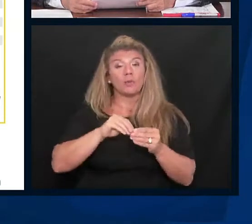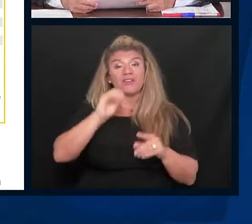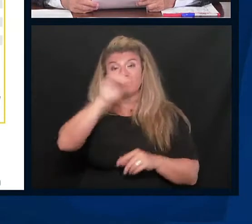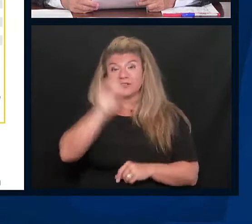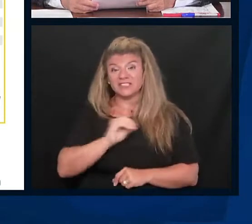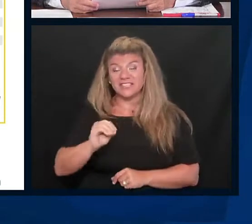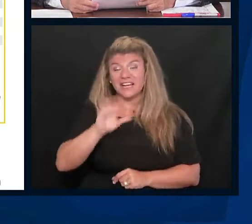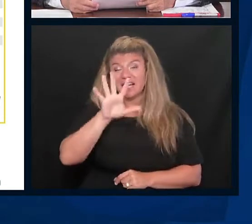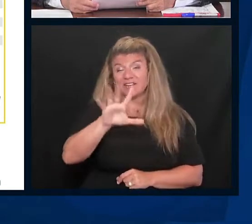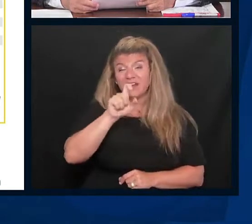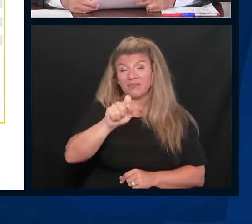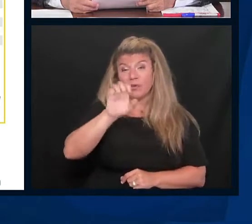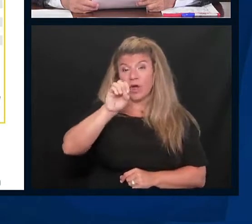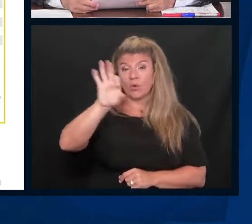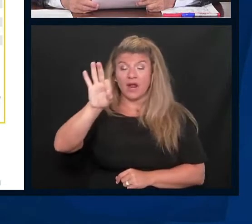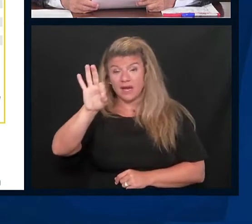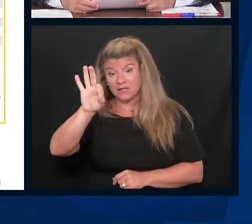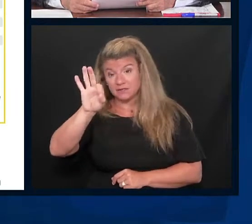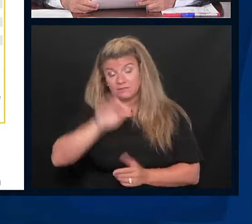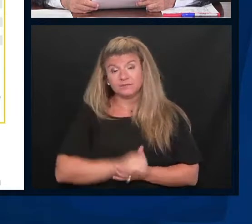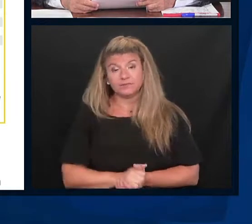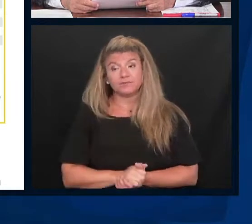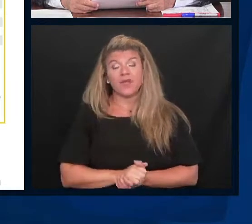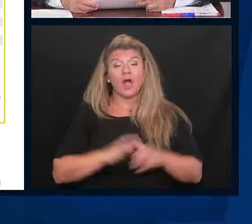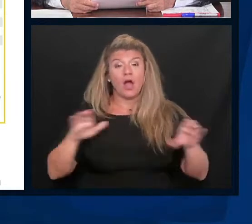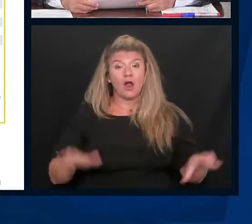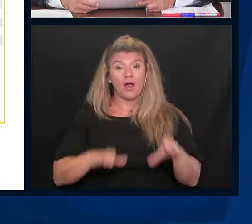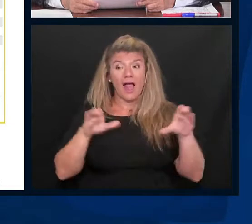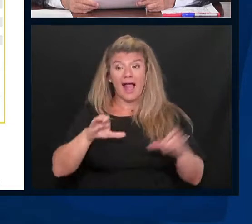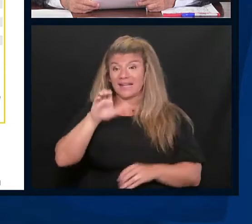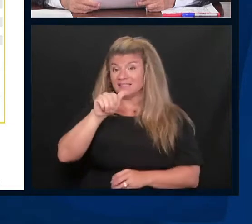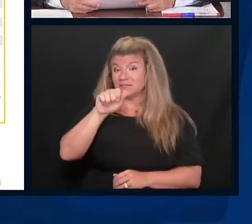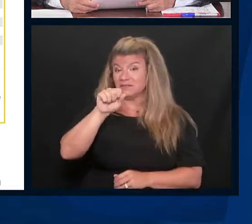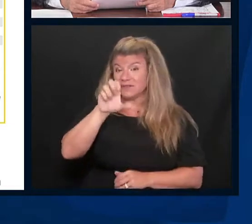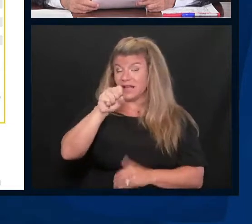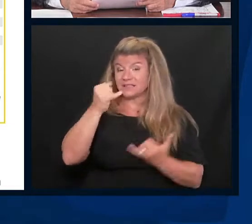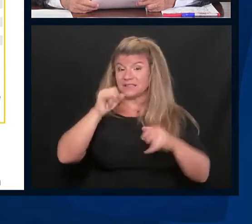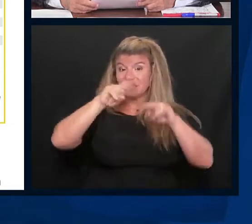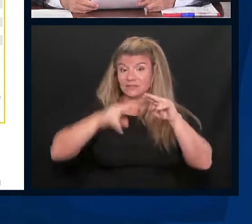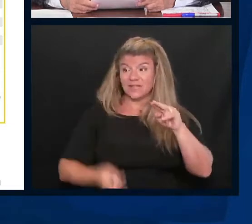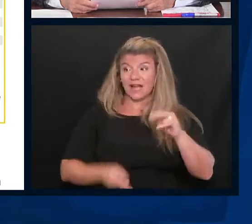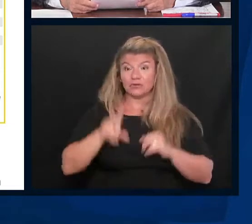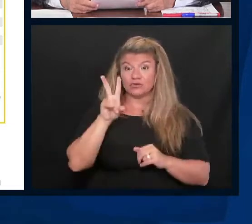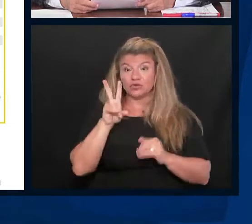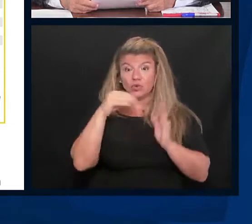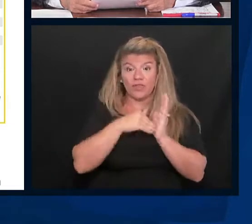at 5.09. Our active cases are down to